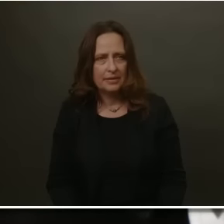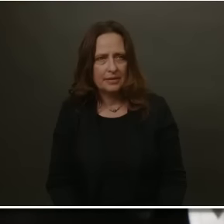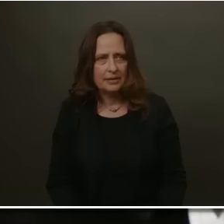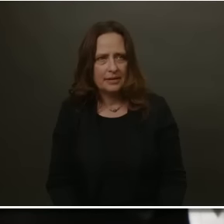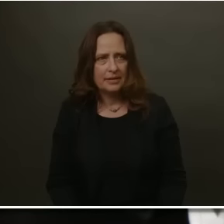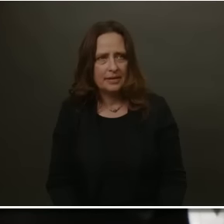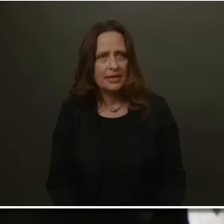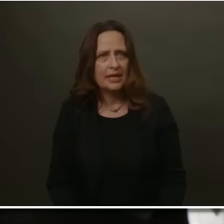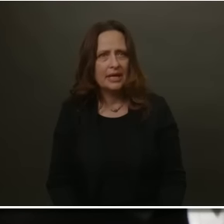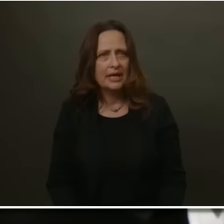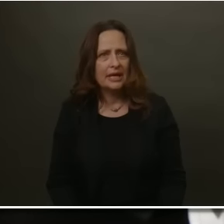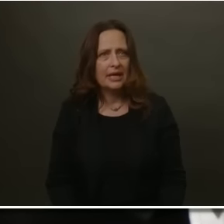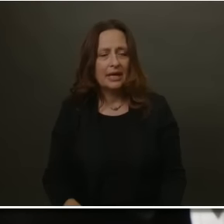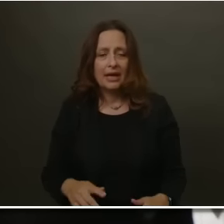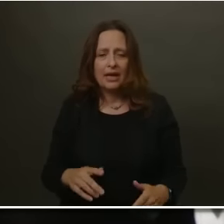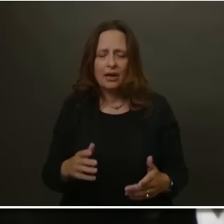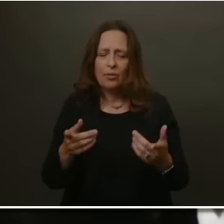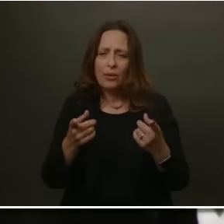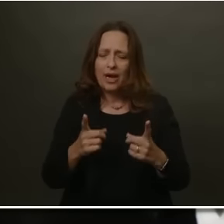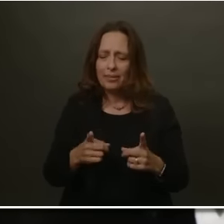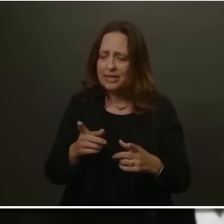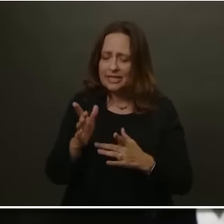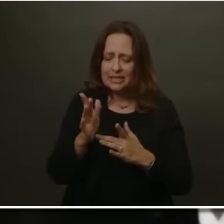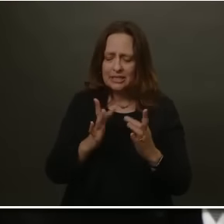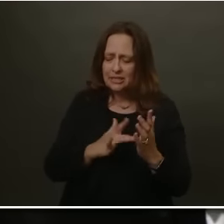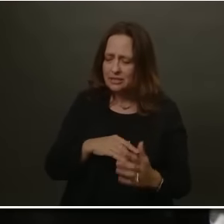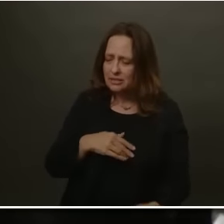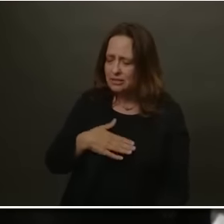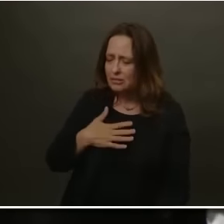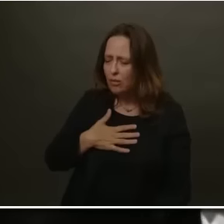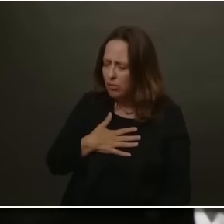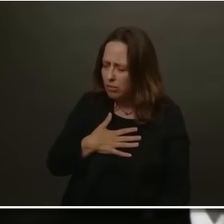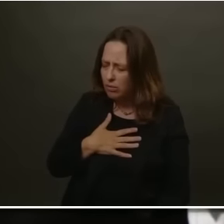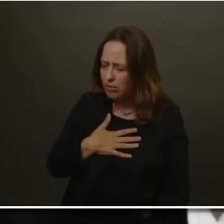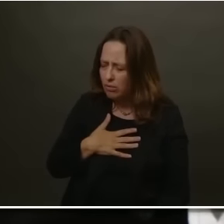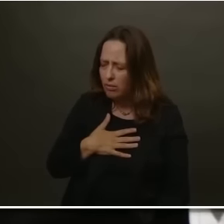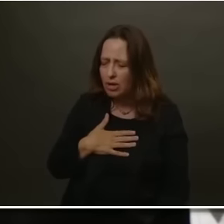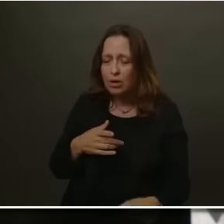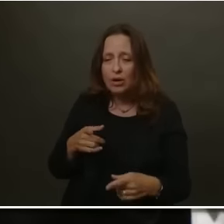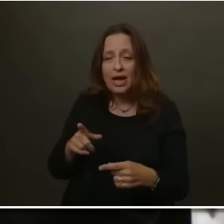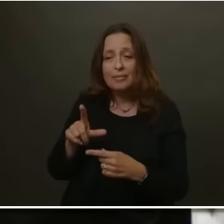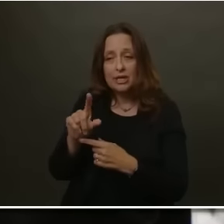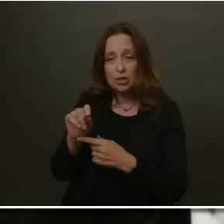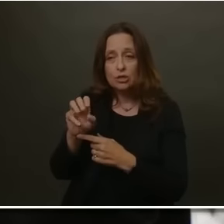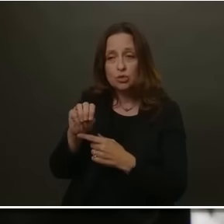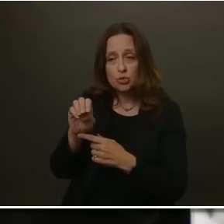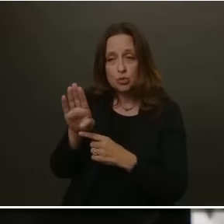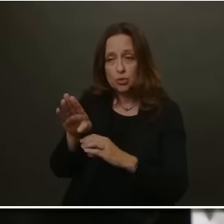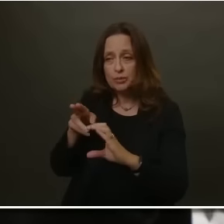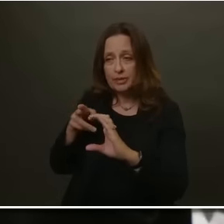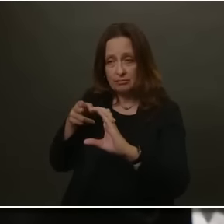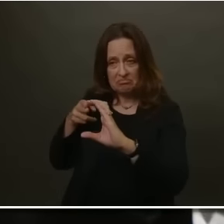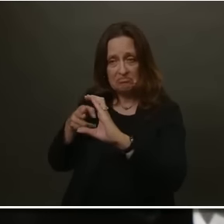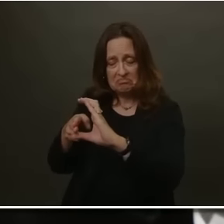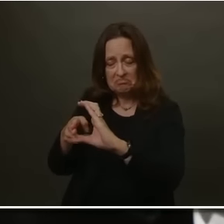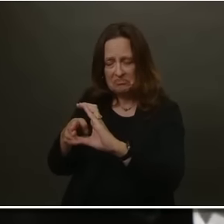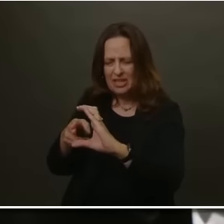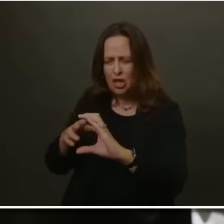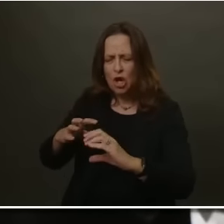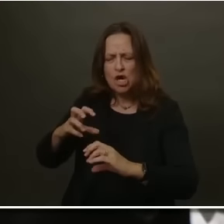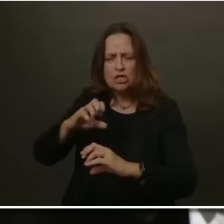Then Jesus, again greatly disturbed, came to the tomb. It was a cave, and a stone was lying against it.